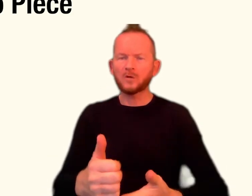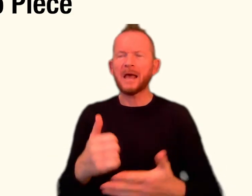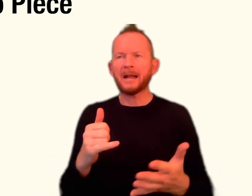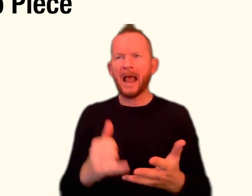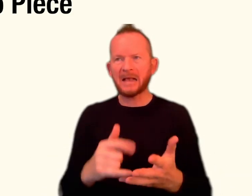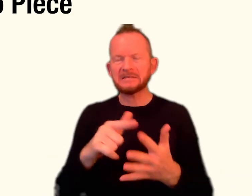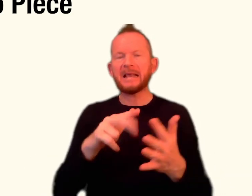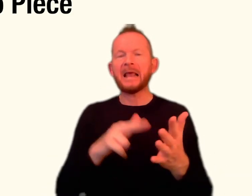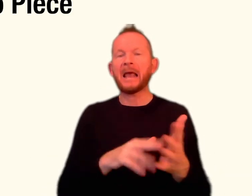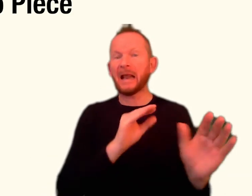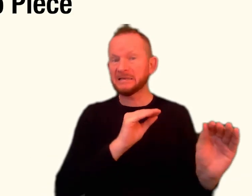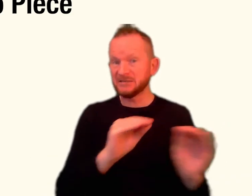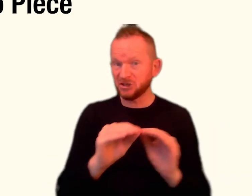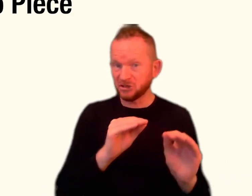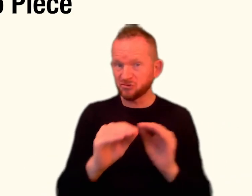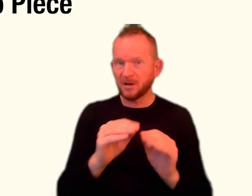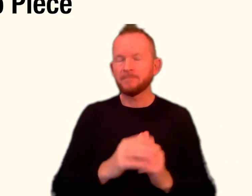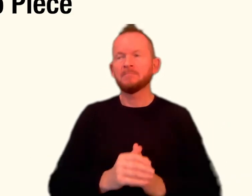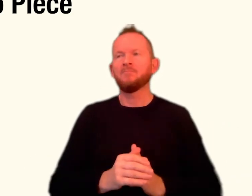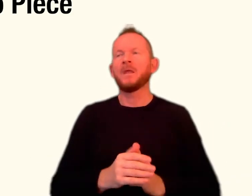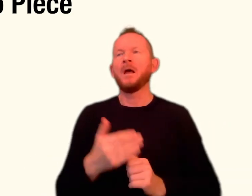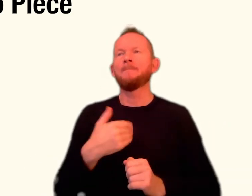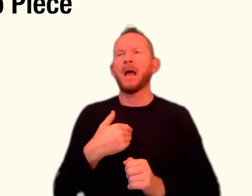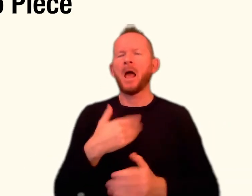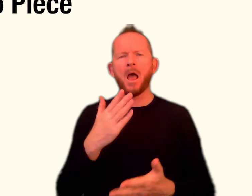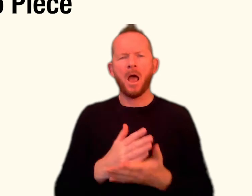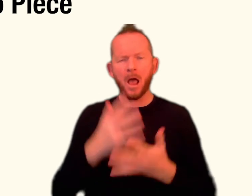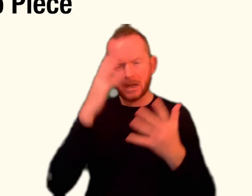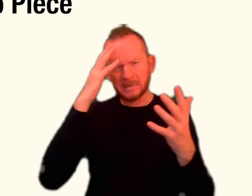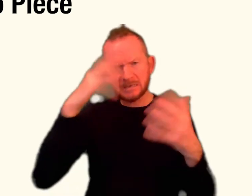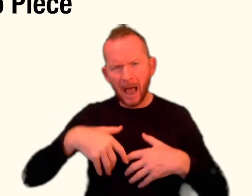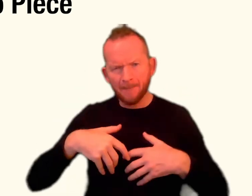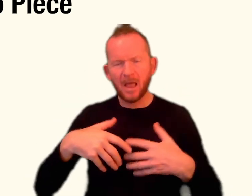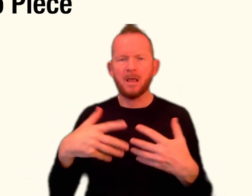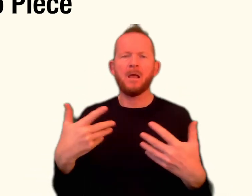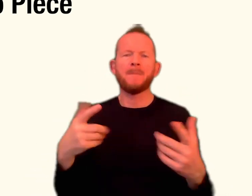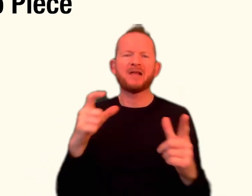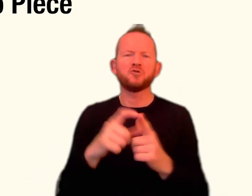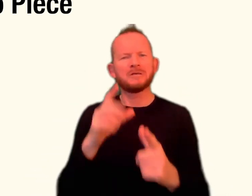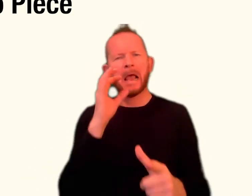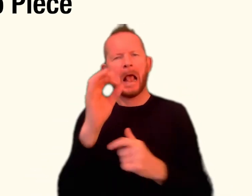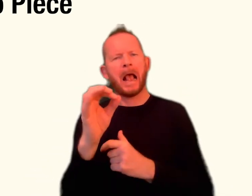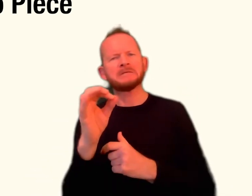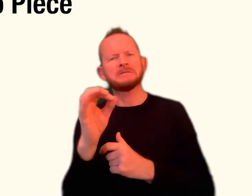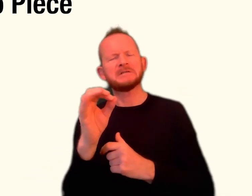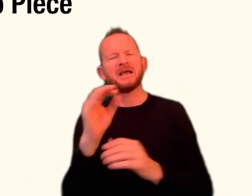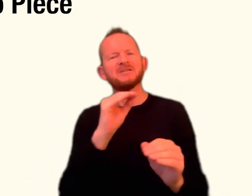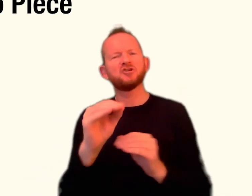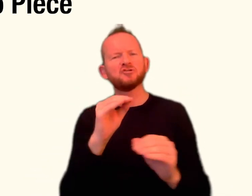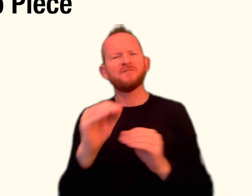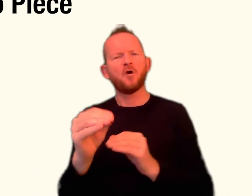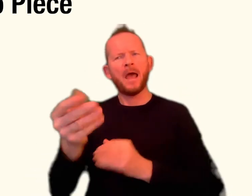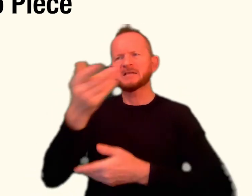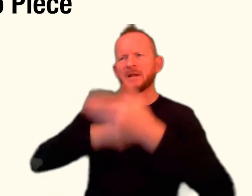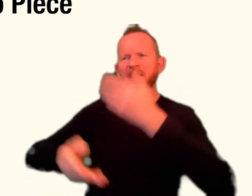SEN teacher. My absolute nightmare was when my daughter would ask a teacher for an explanation because she didn't